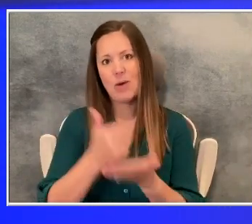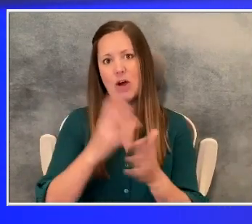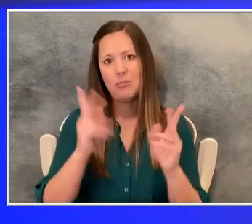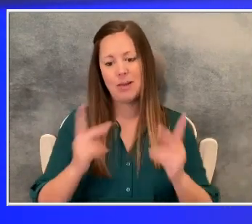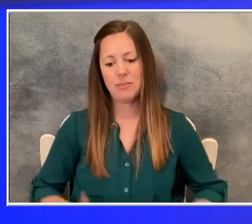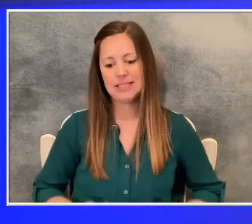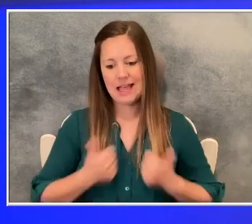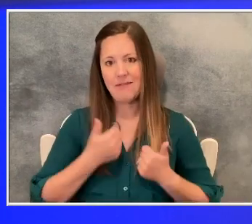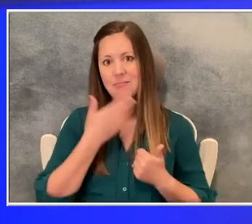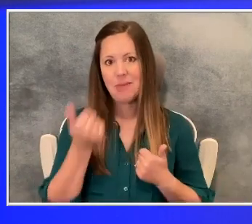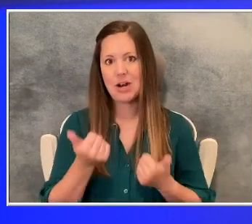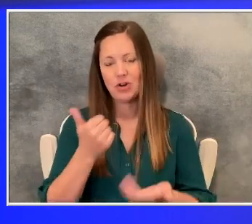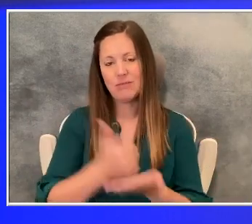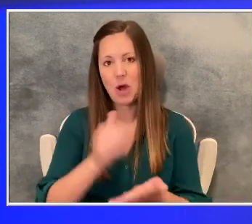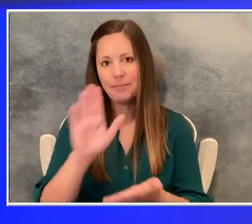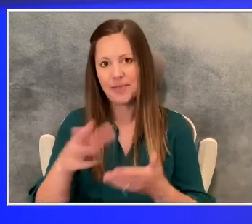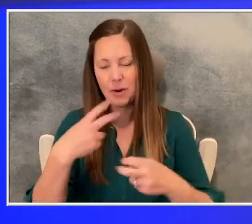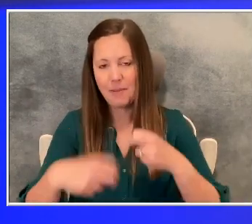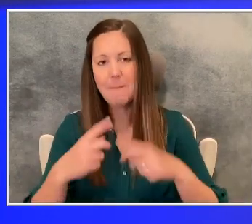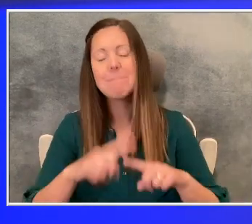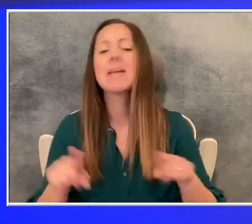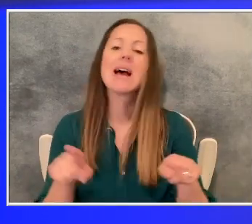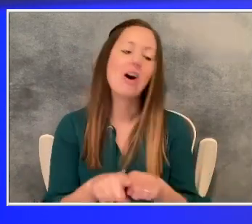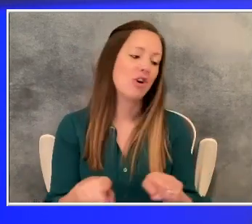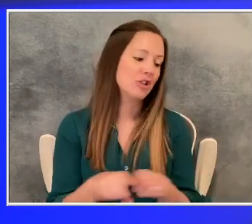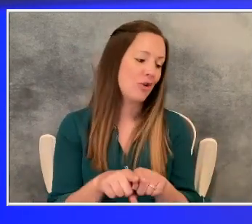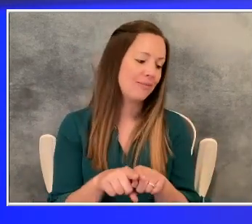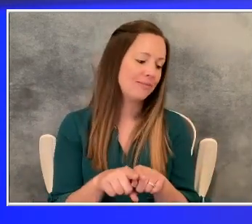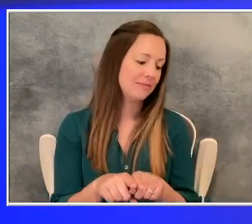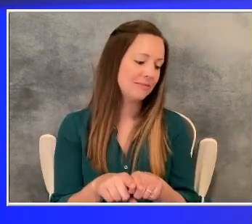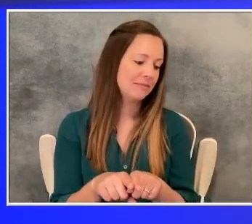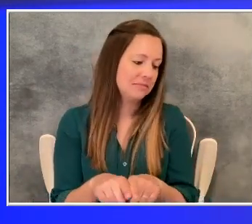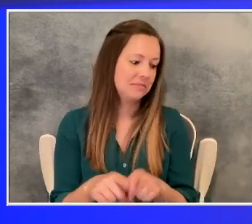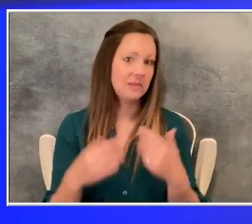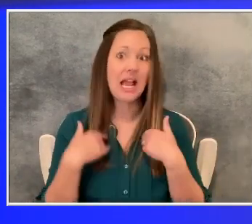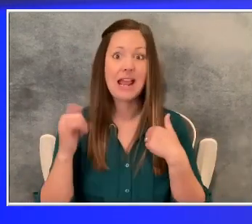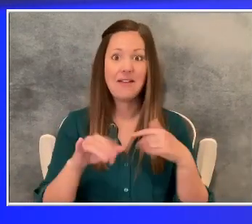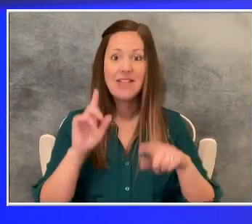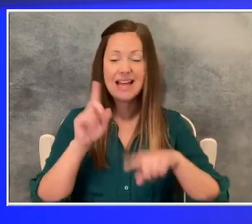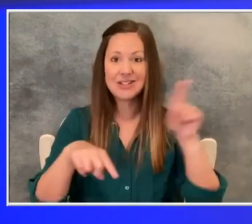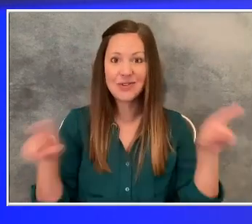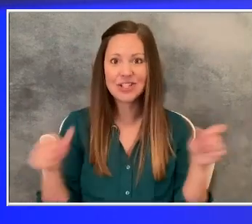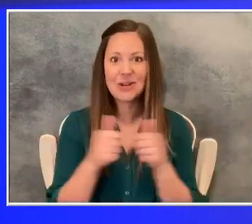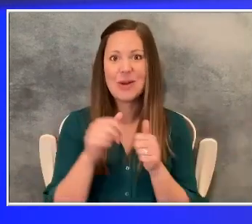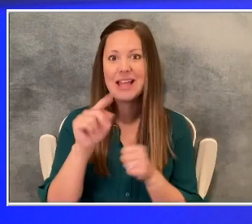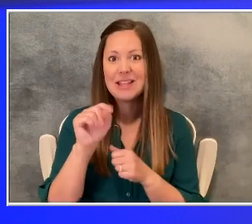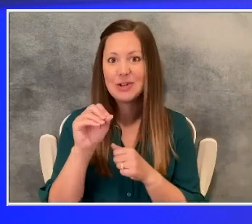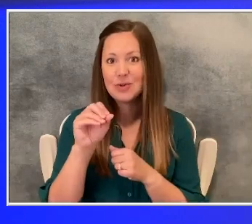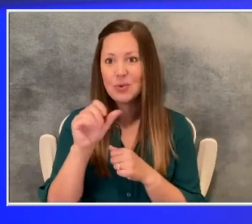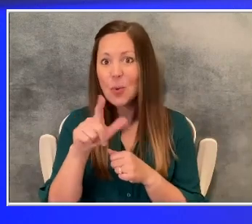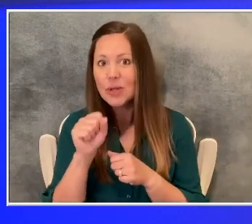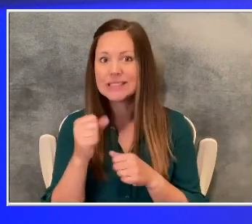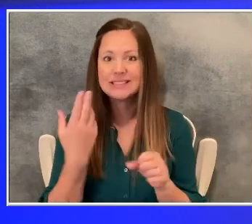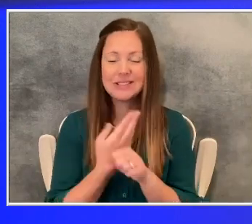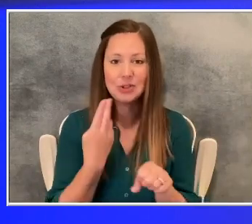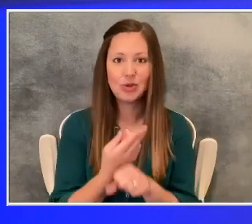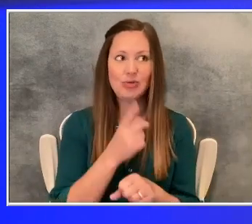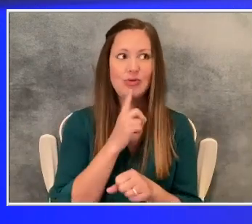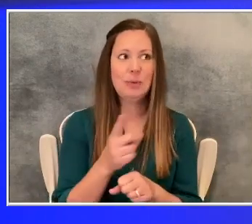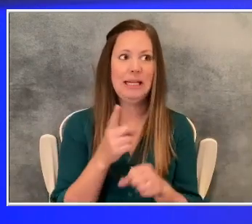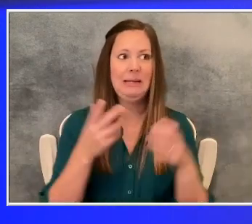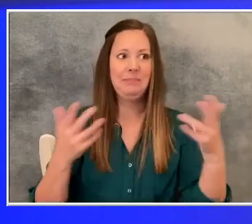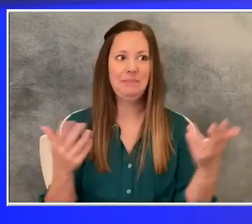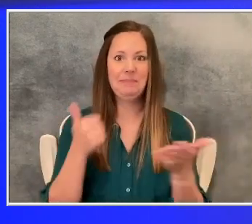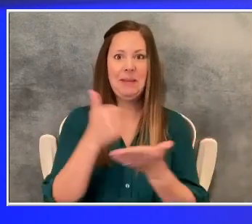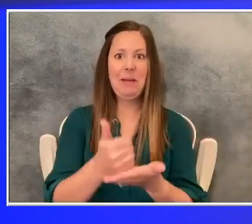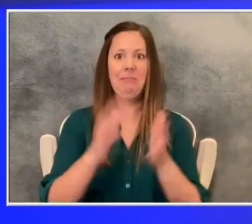problem they have, it's also that I have this diversity of tools that I can use and bring to the table to treat what I consider to